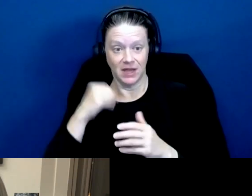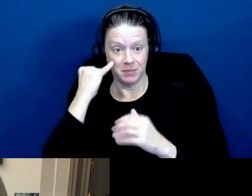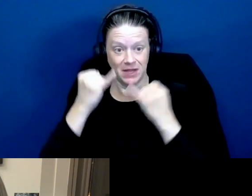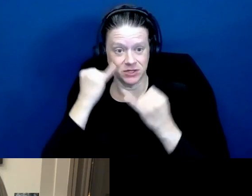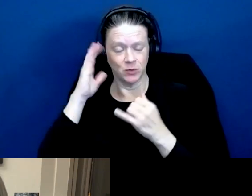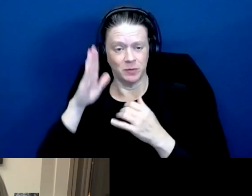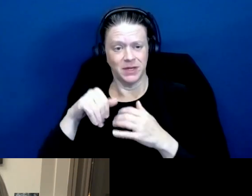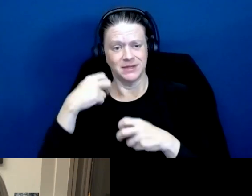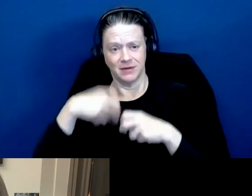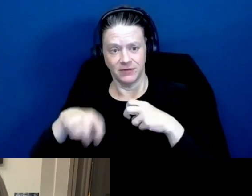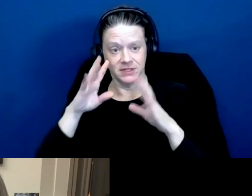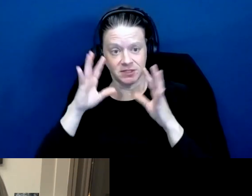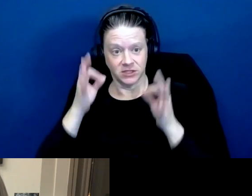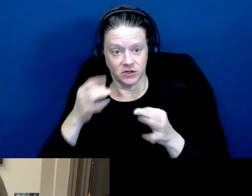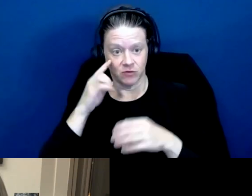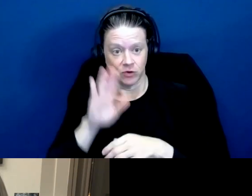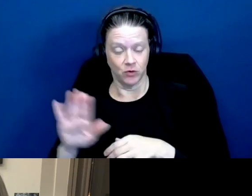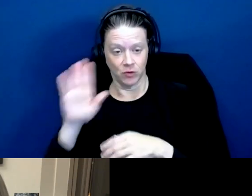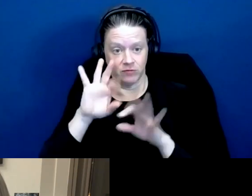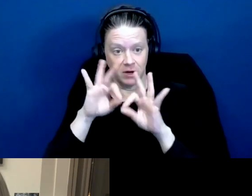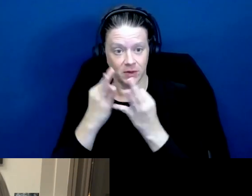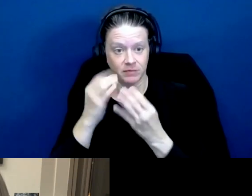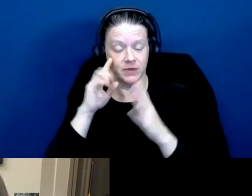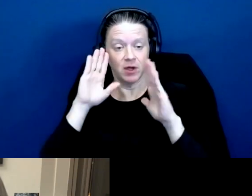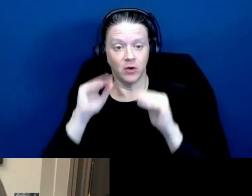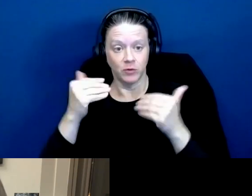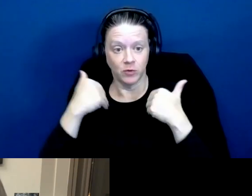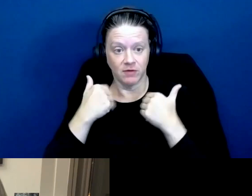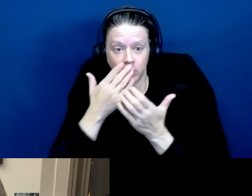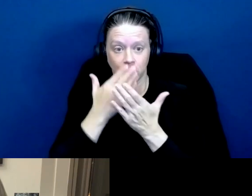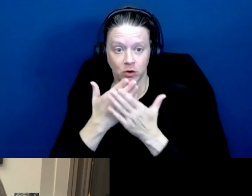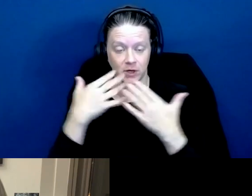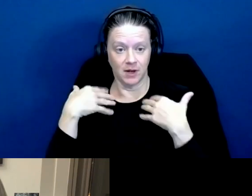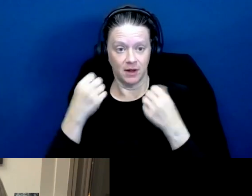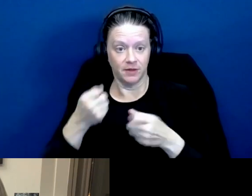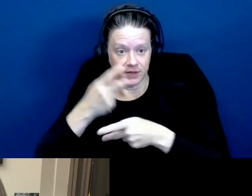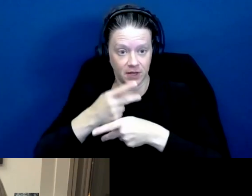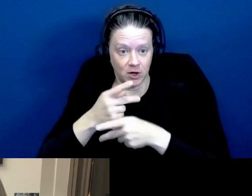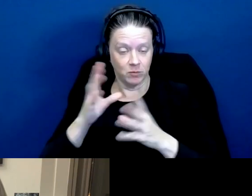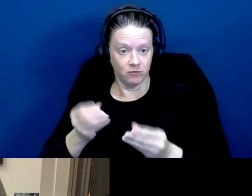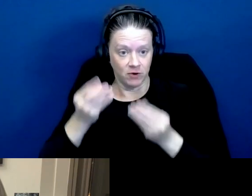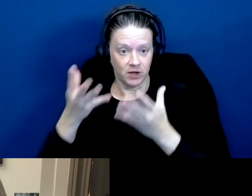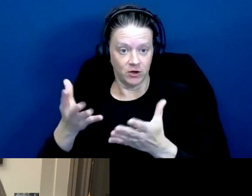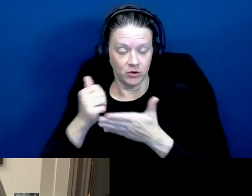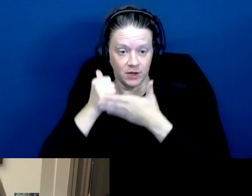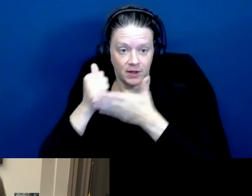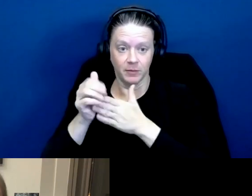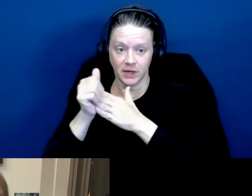that you have a good healthcare provider that is helping guide you through this decision.